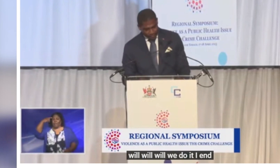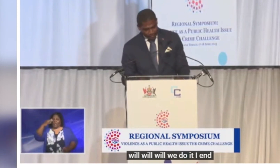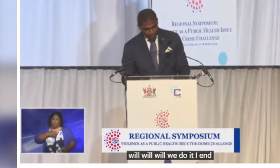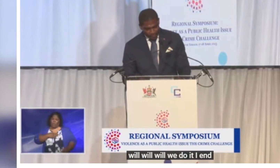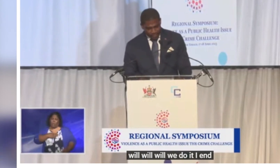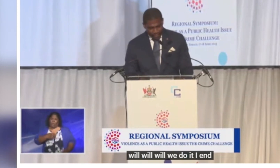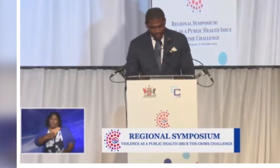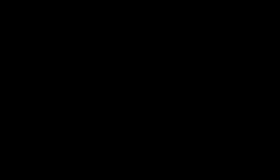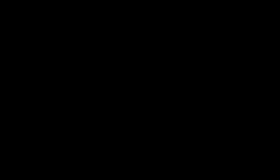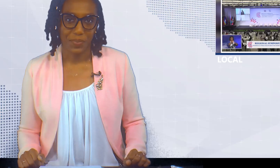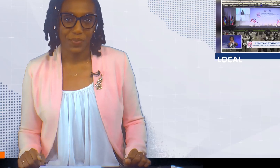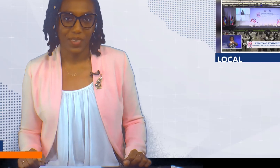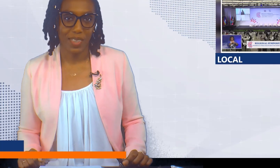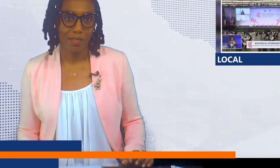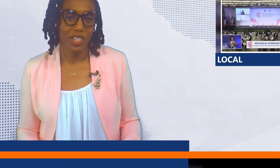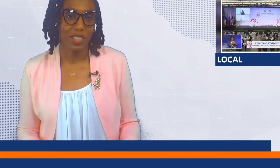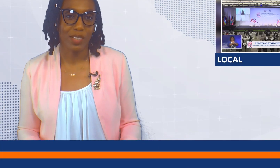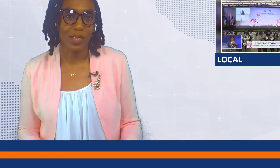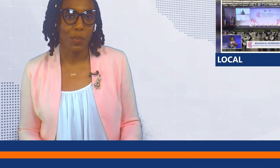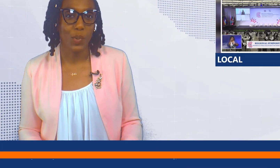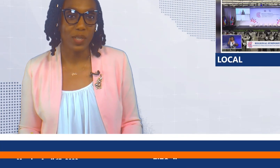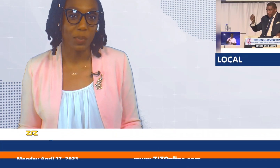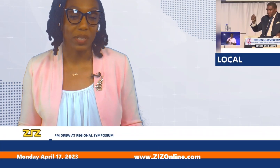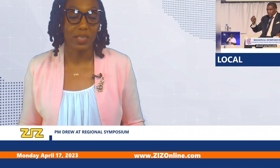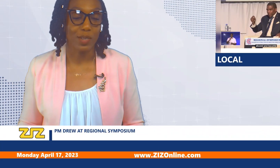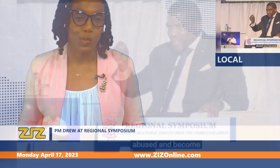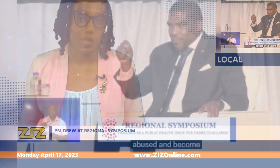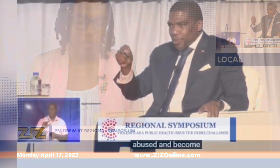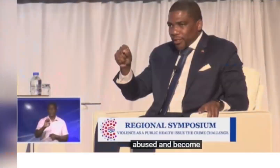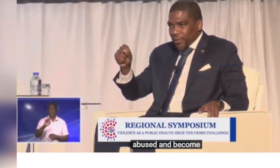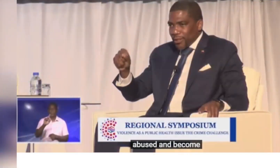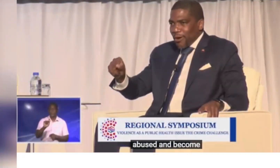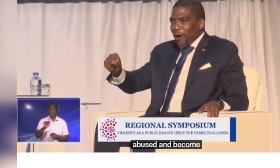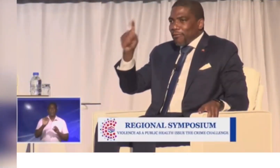it? The regional symposium continues on Tuesday.